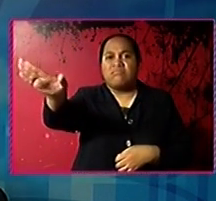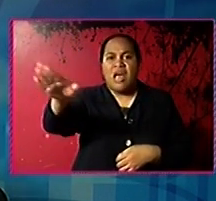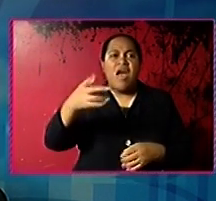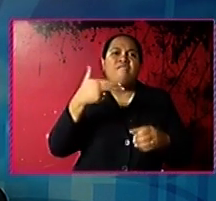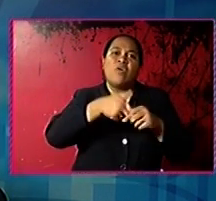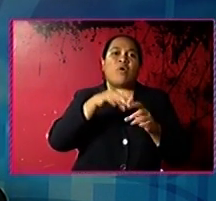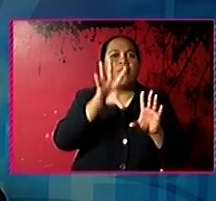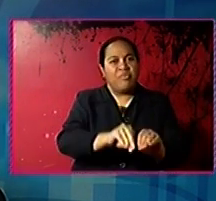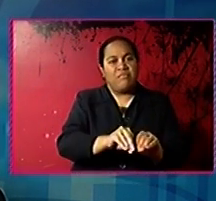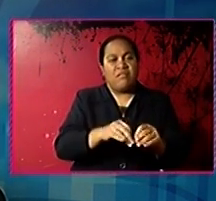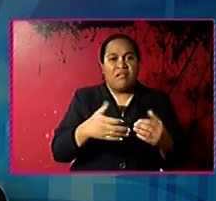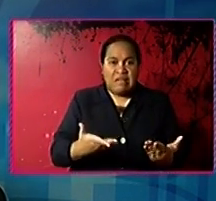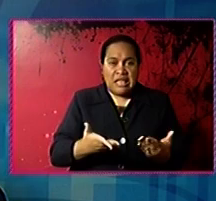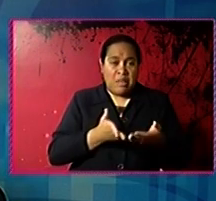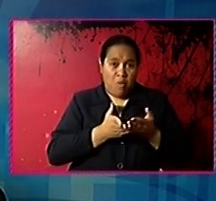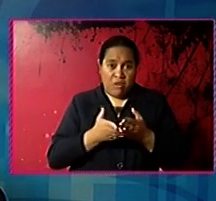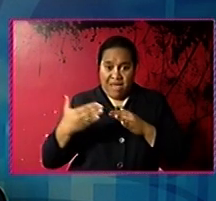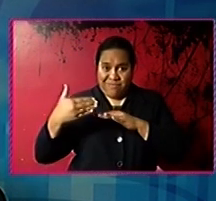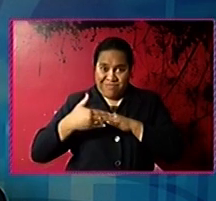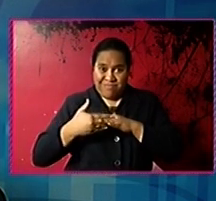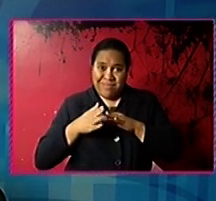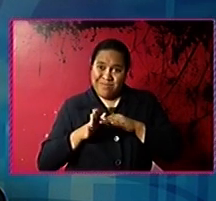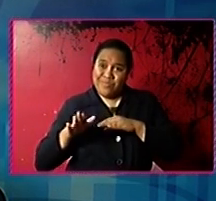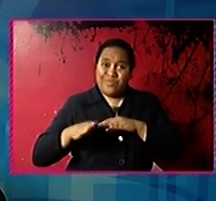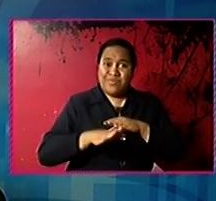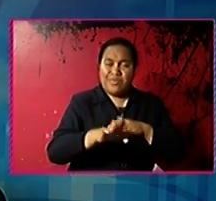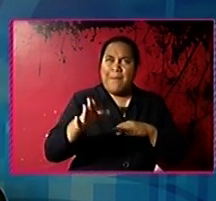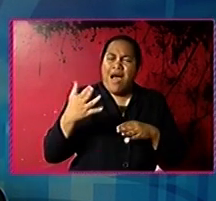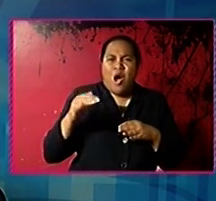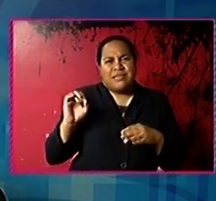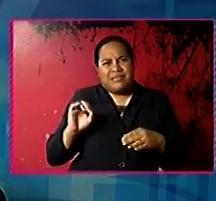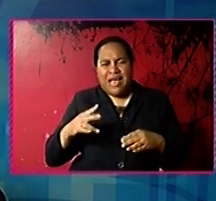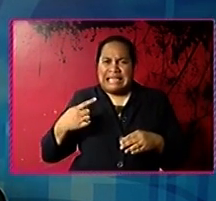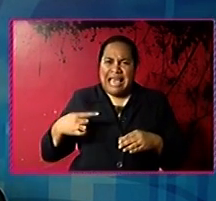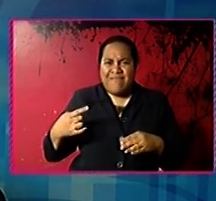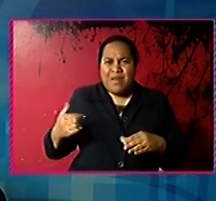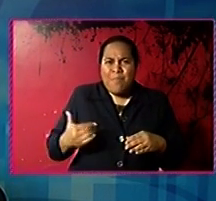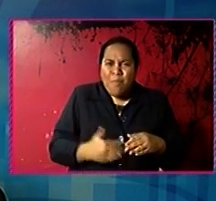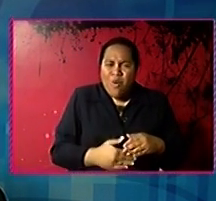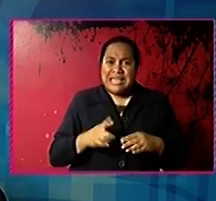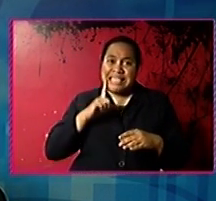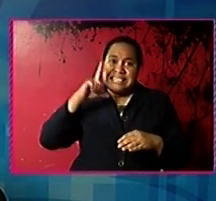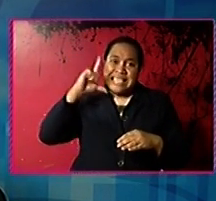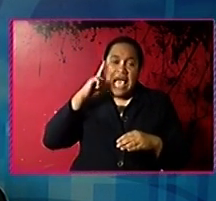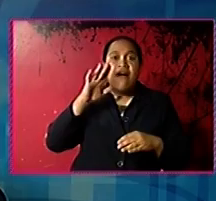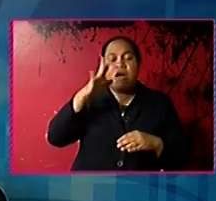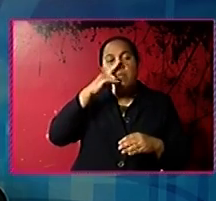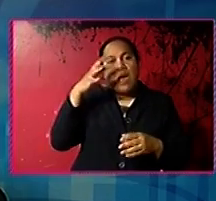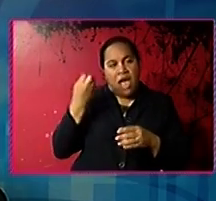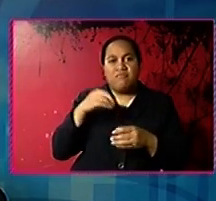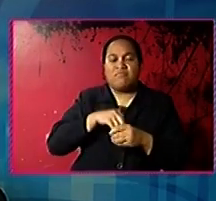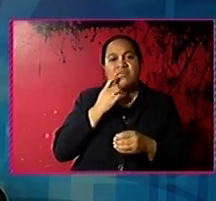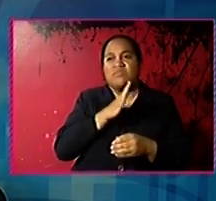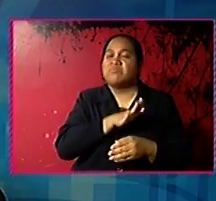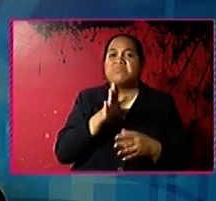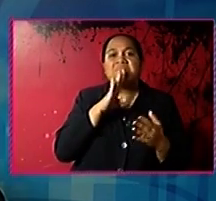out of fuel yesterday. The boat left the Walu Bay Marina between 10 a.m. and 11 a.m. yesterday for Levukaingau with 5 people